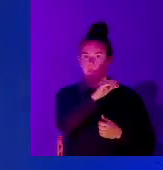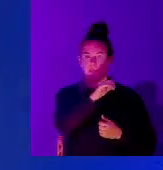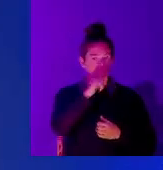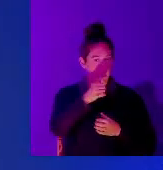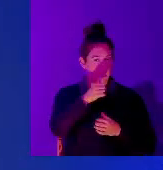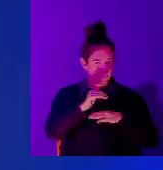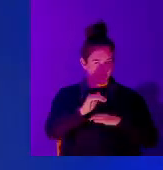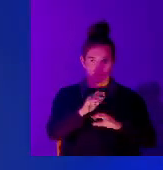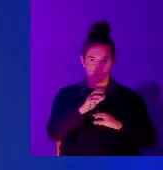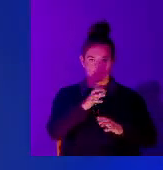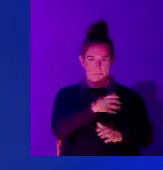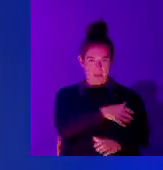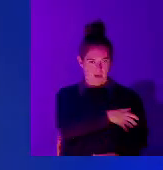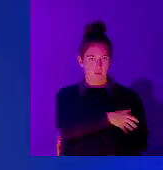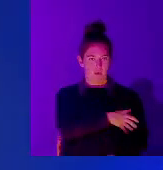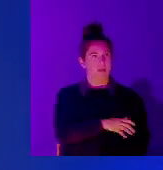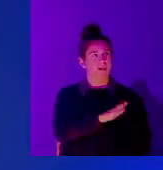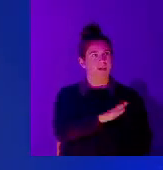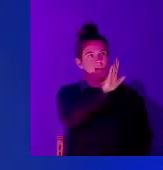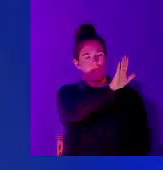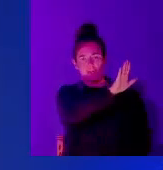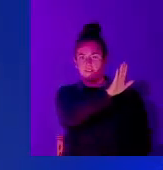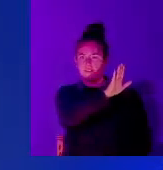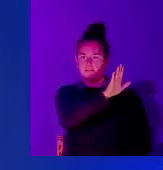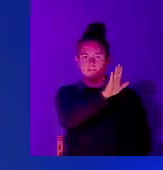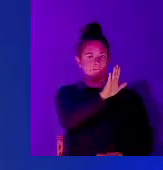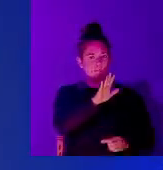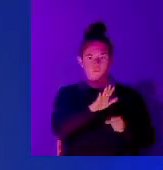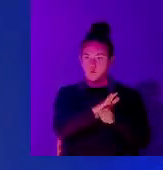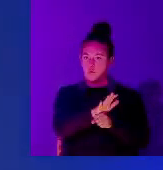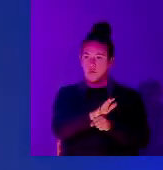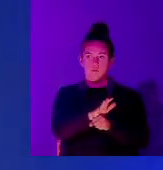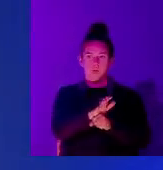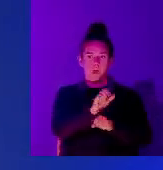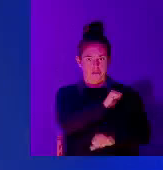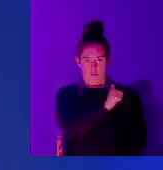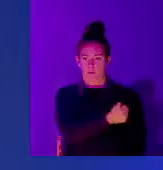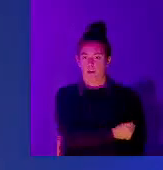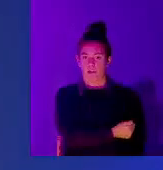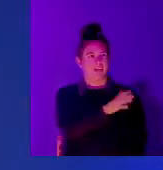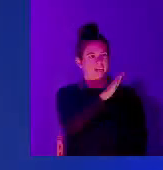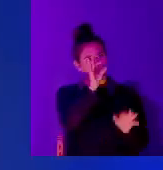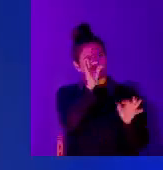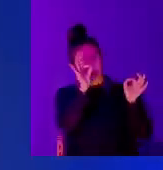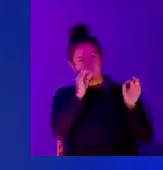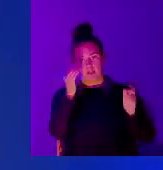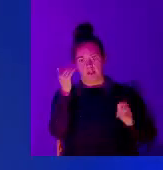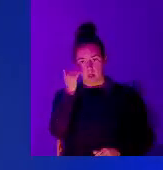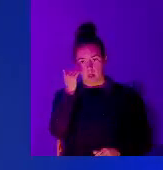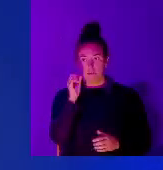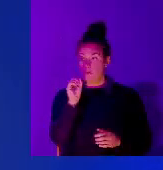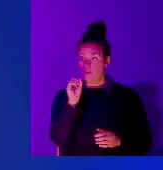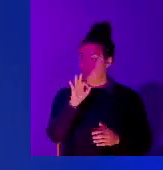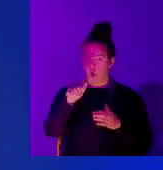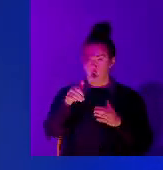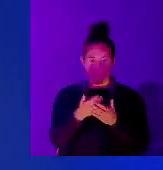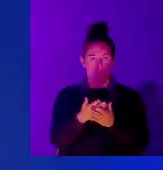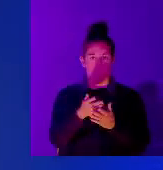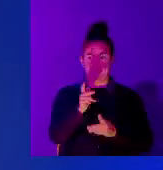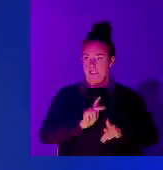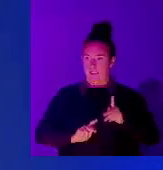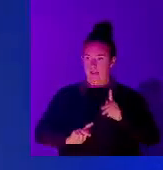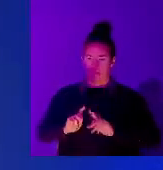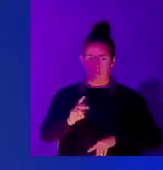His sovereign authority, His perfect knowledge of all people, all creatures, and all